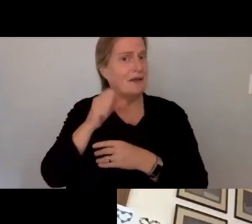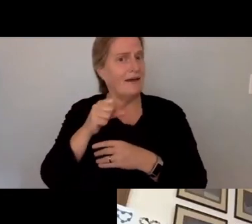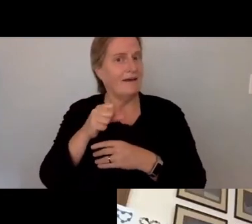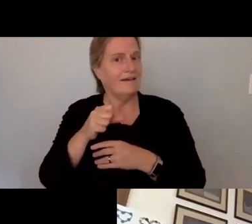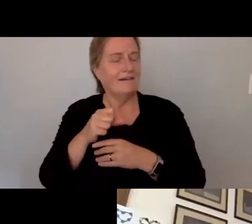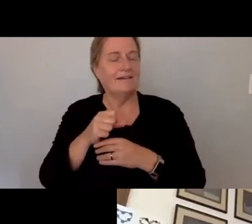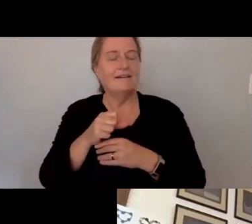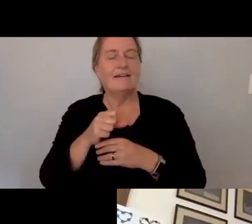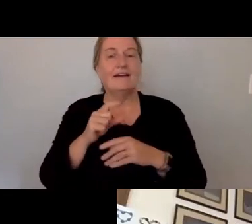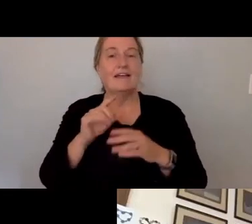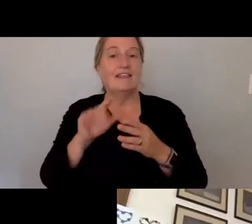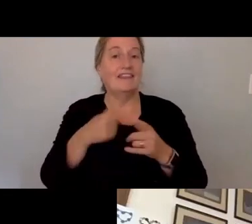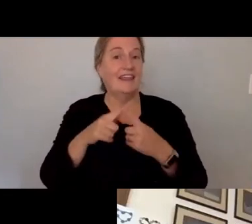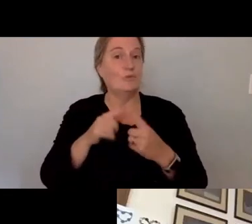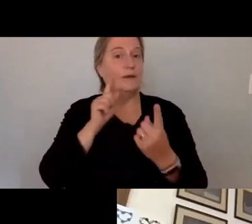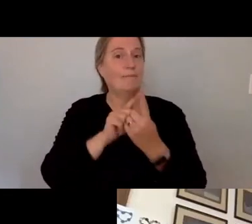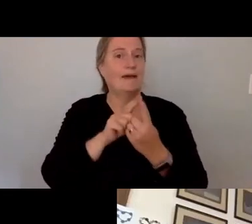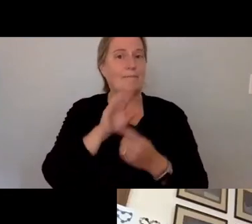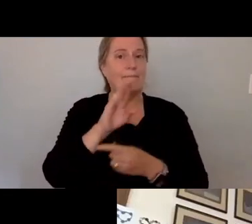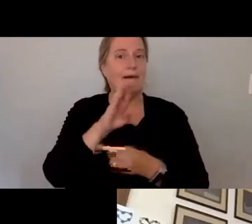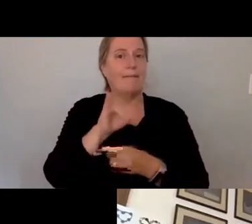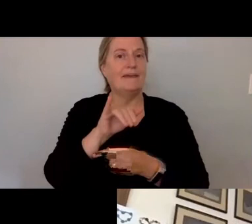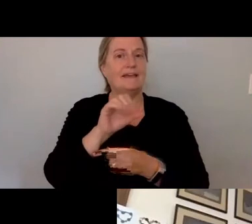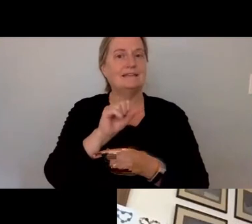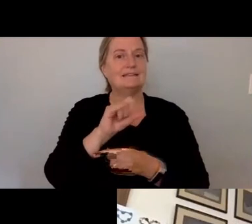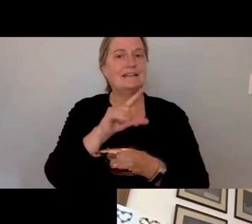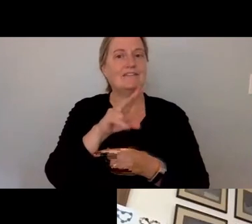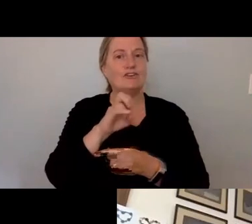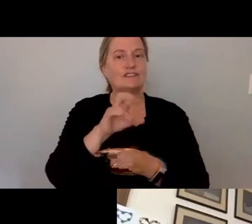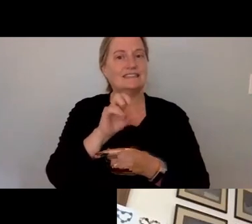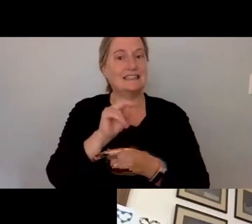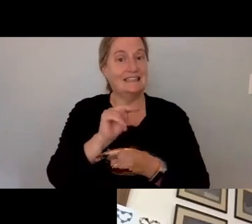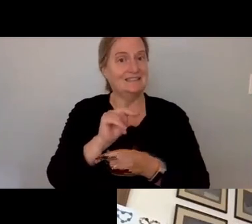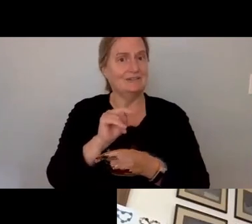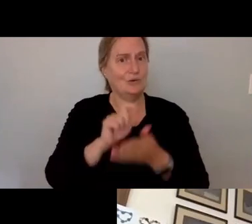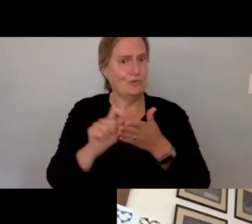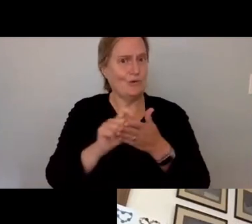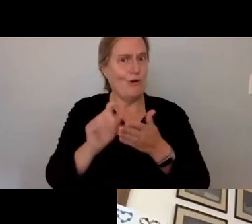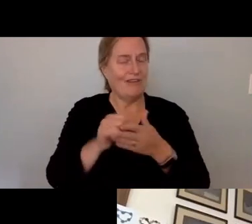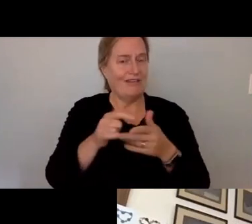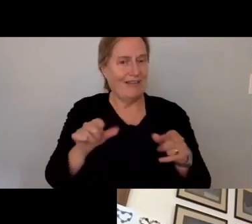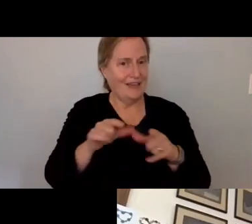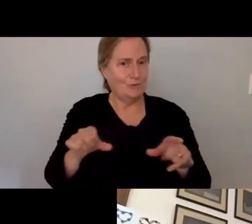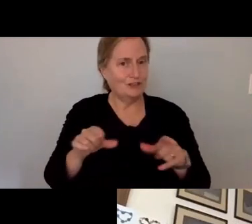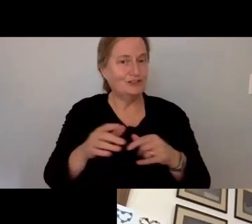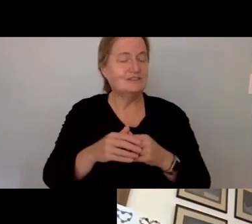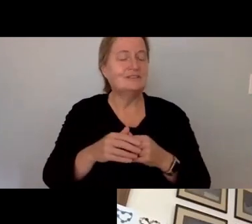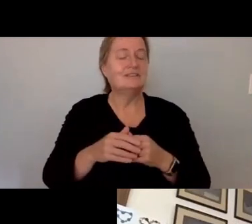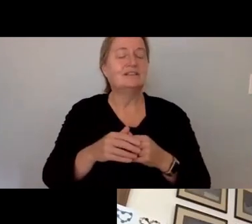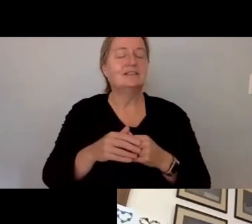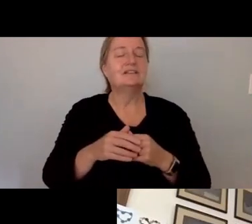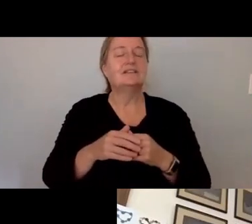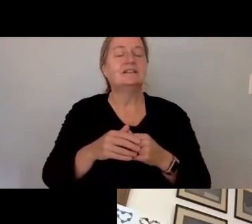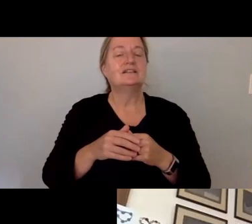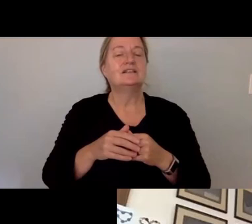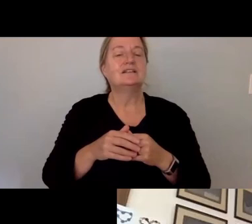Bobby Silverstein, who wrote the language that Dave and Tom did, right? And Bobby Silverstein did an evaluation